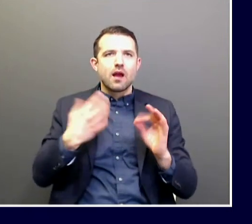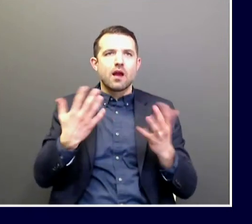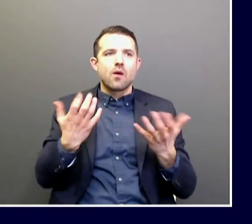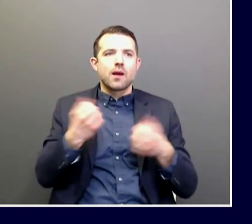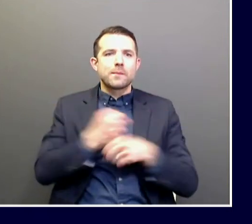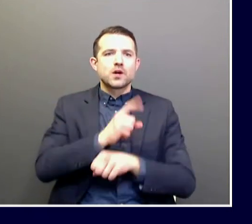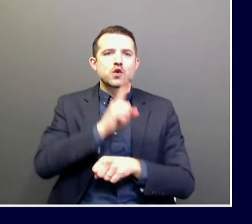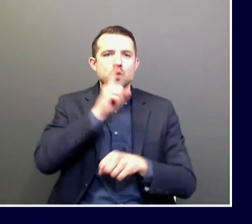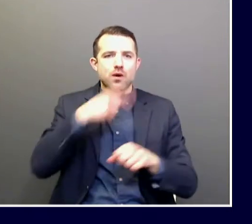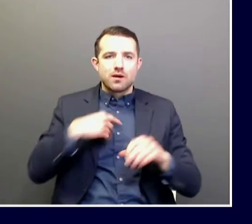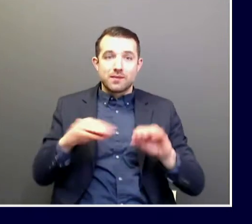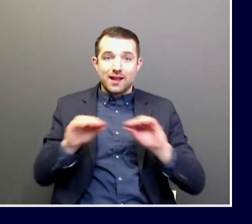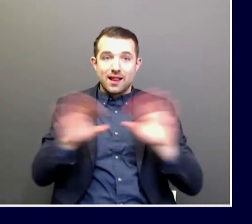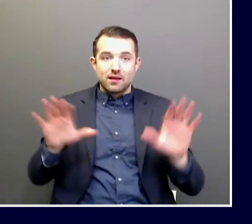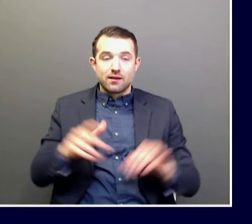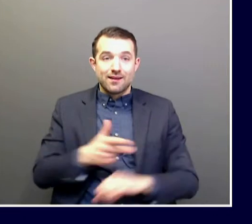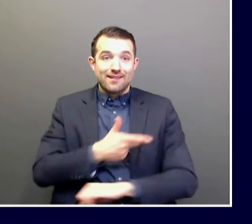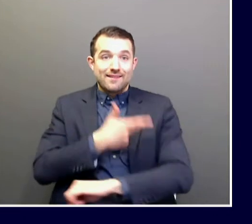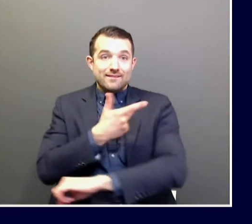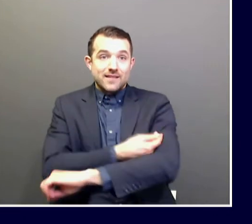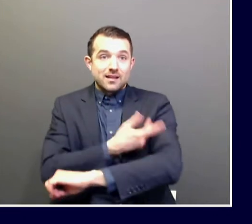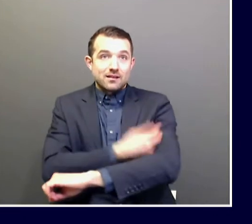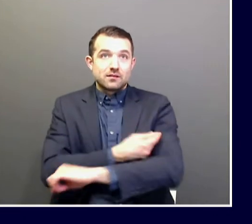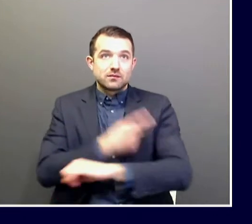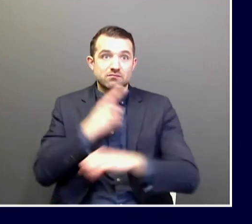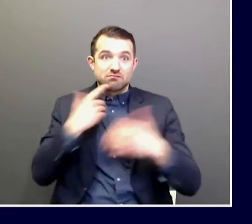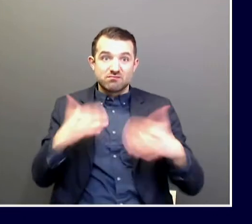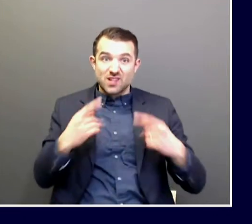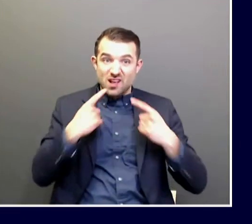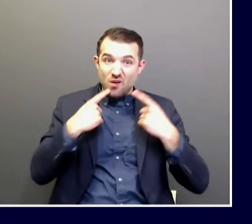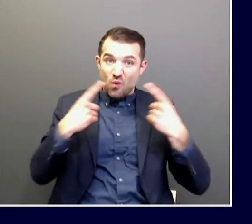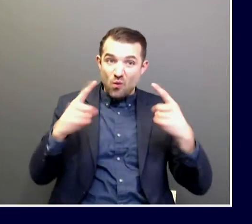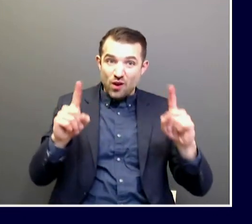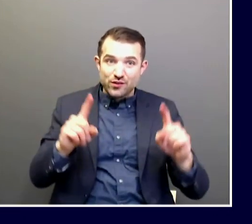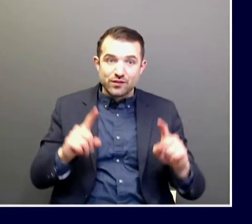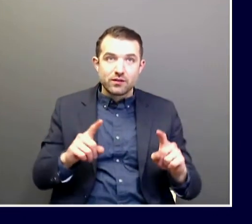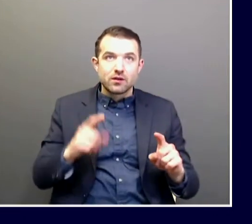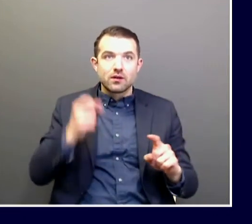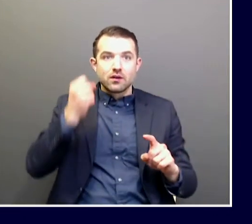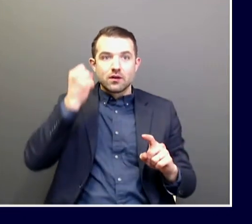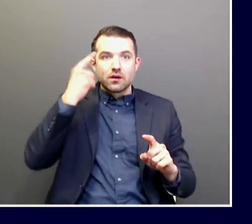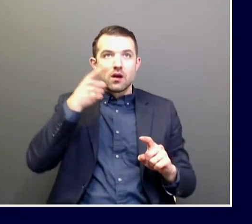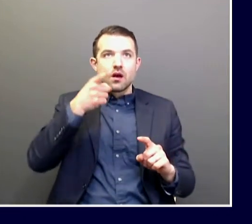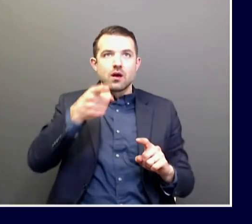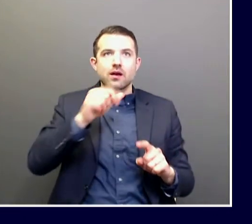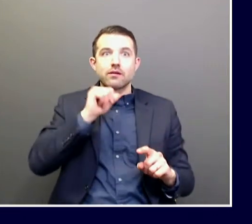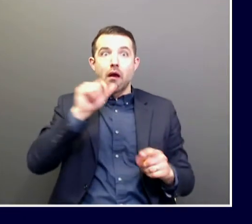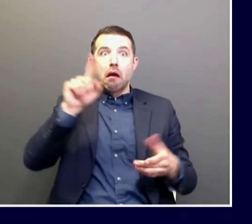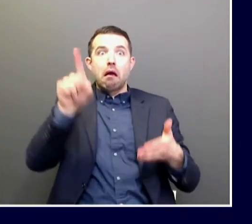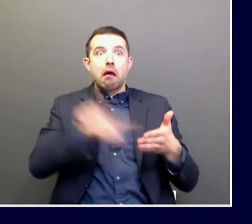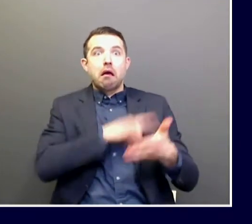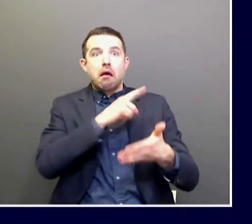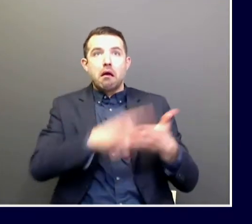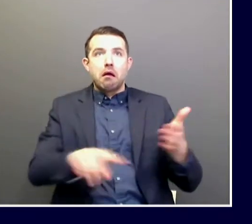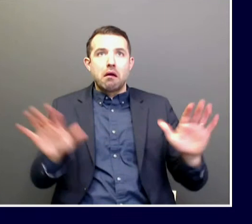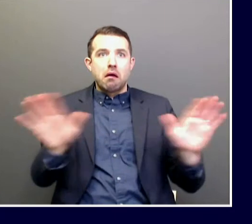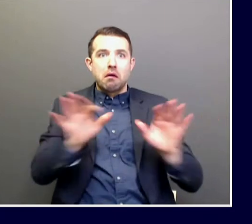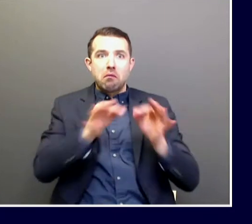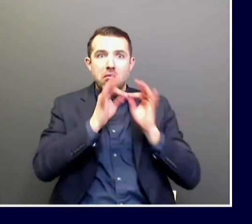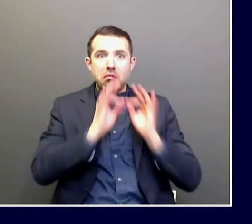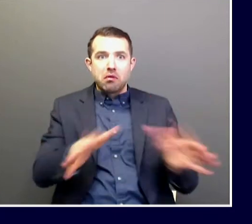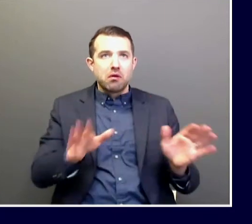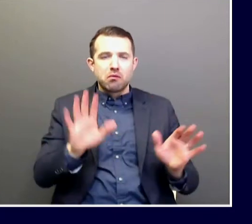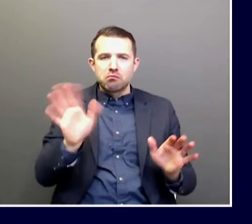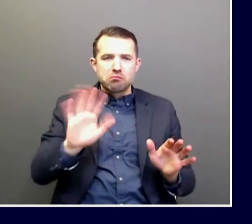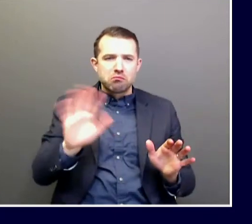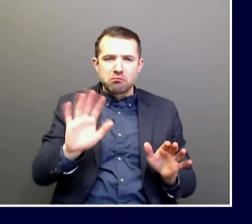vaccines are still remarkably effective. And Chris, I know you did not mean to suggest that they're not, but oh no, I'm sorry. Yeah, I didn't mean. No, I totally get